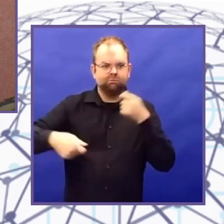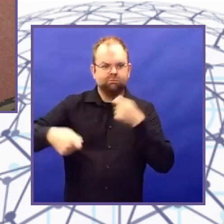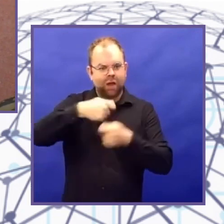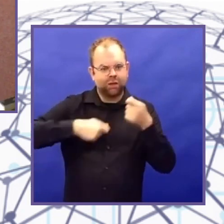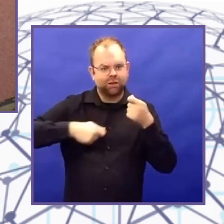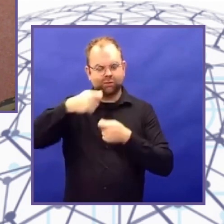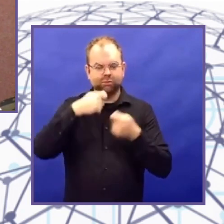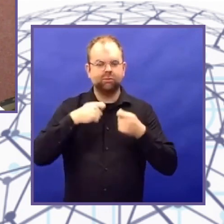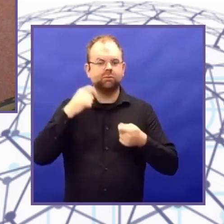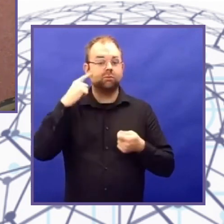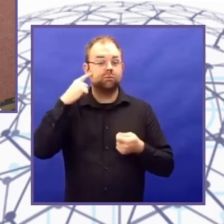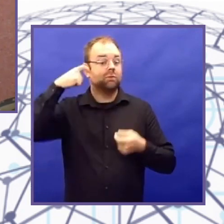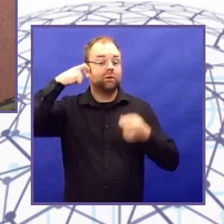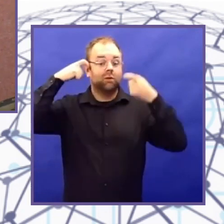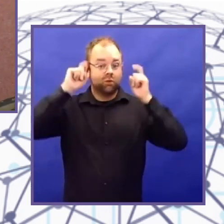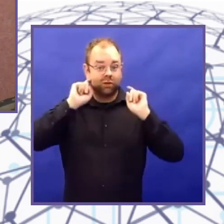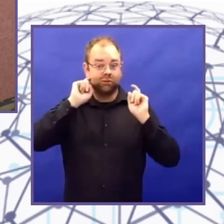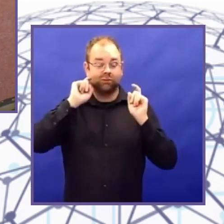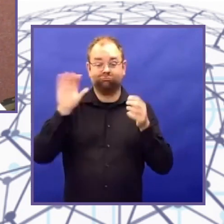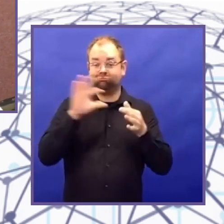quality needs a focus.